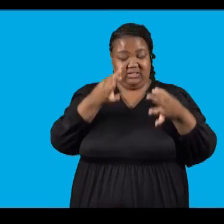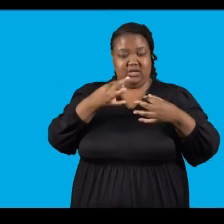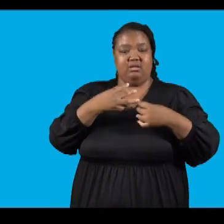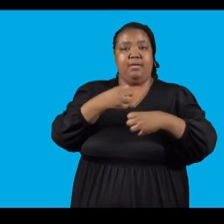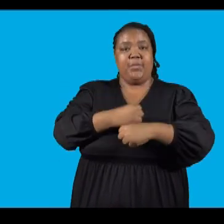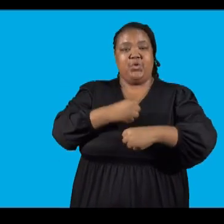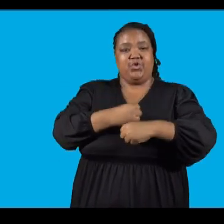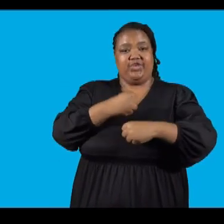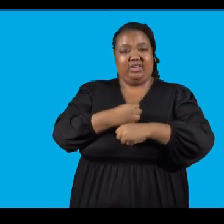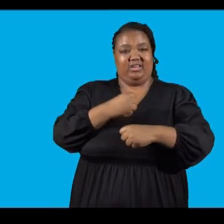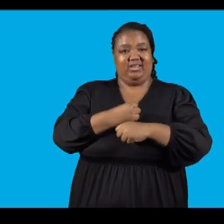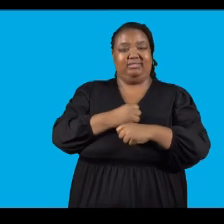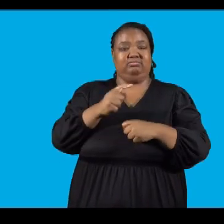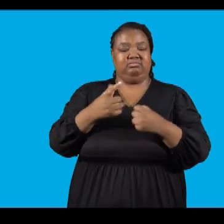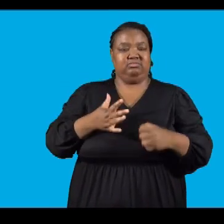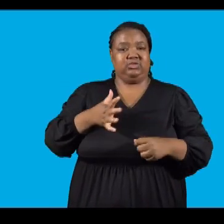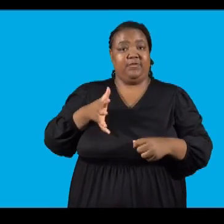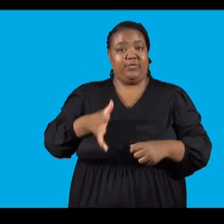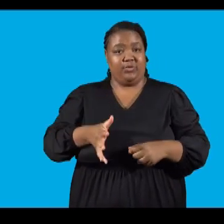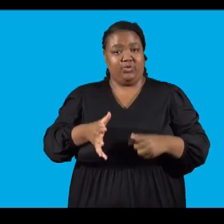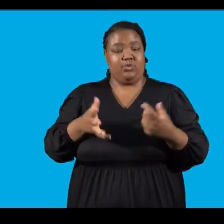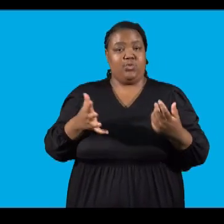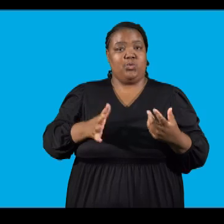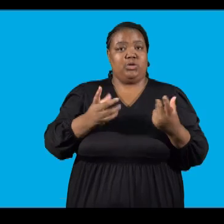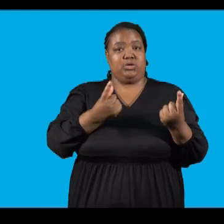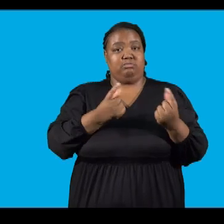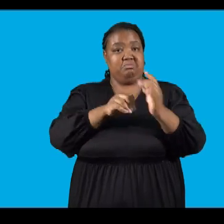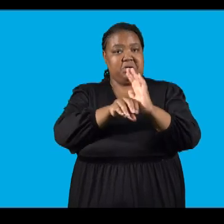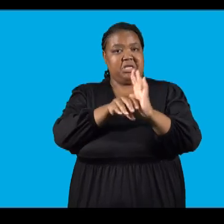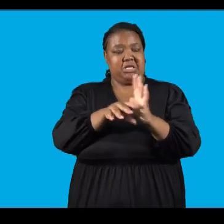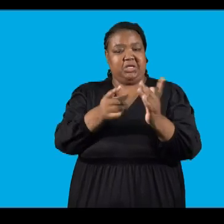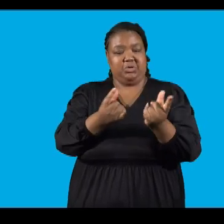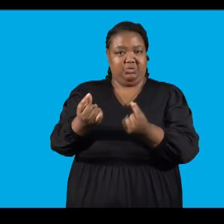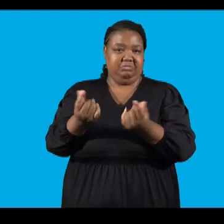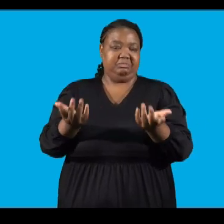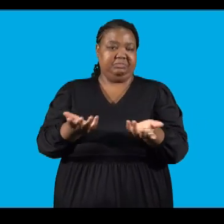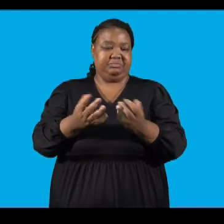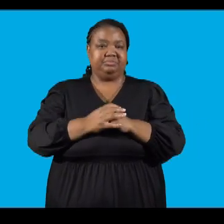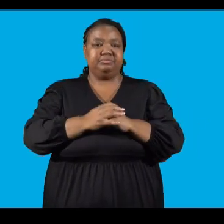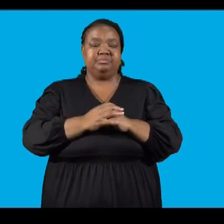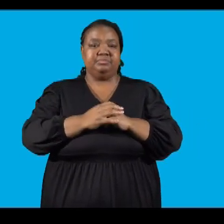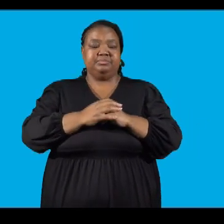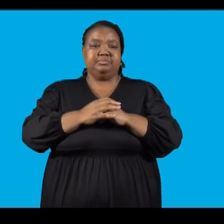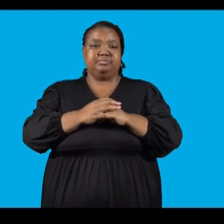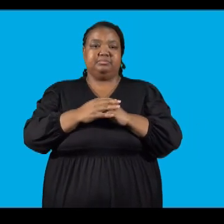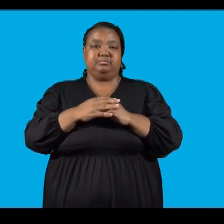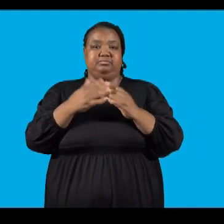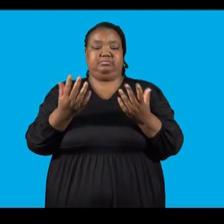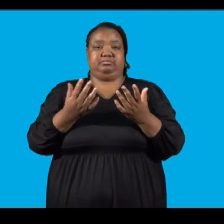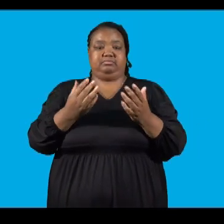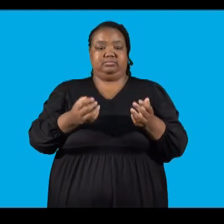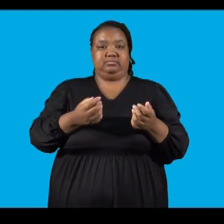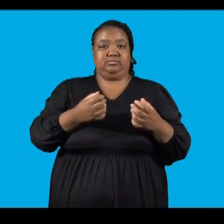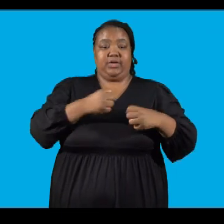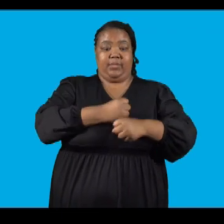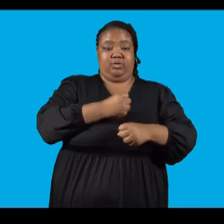prices and the production or the output level that they want to provide into the market. In most cases, they